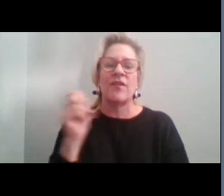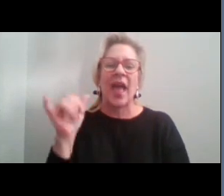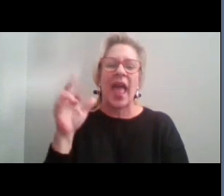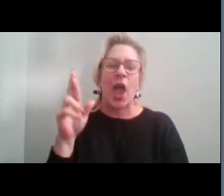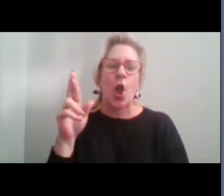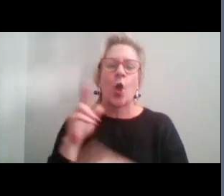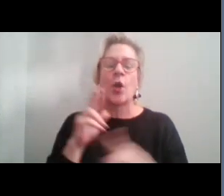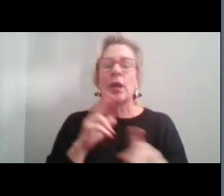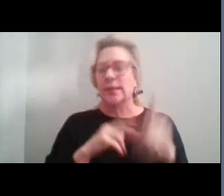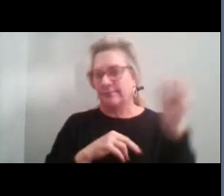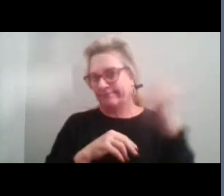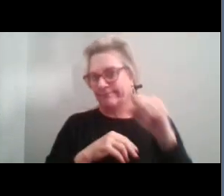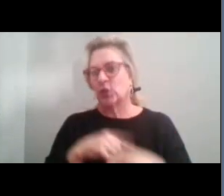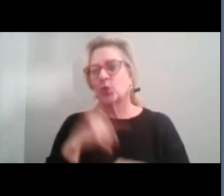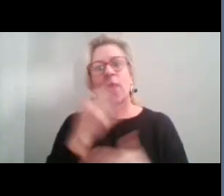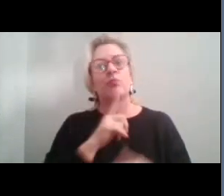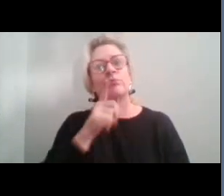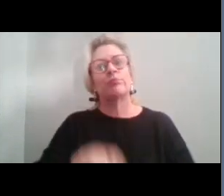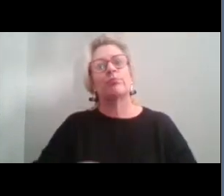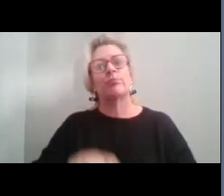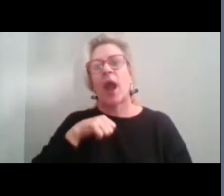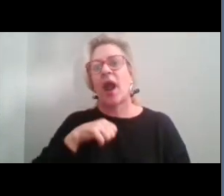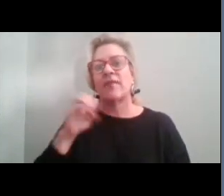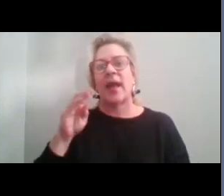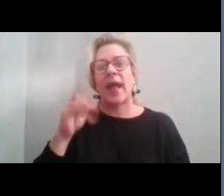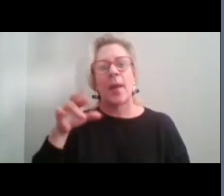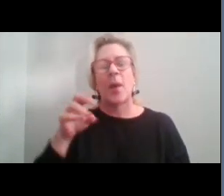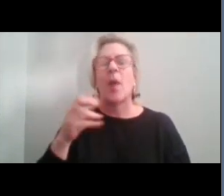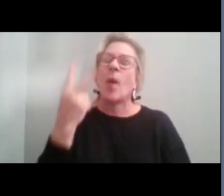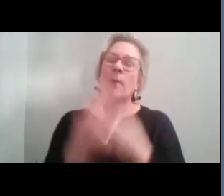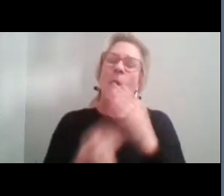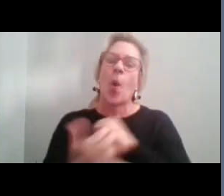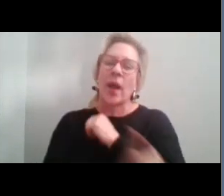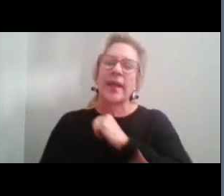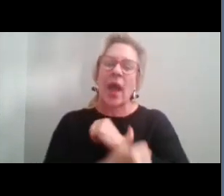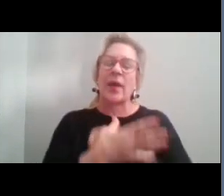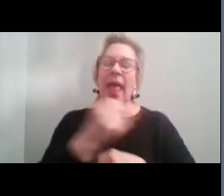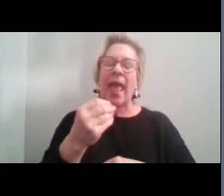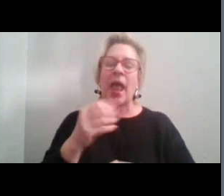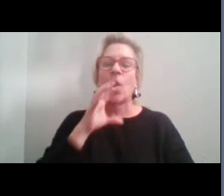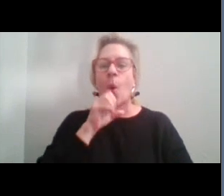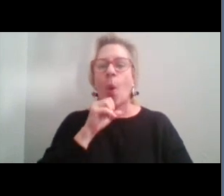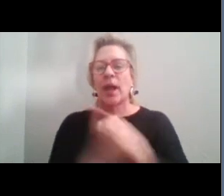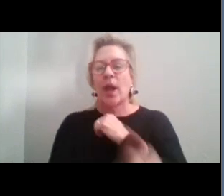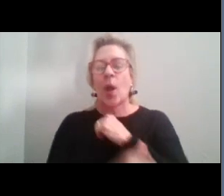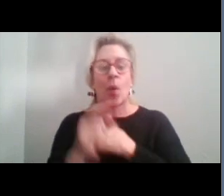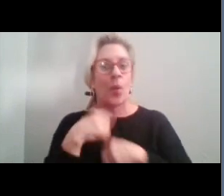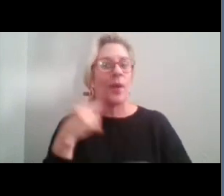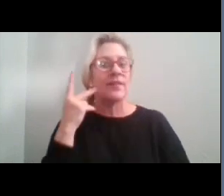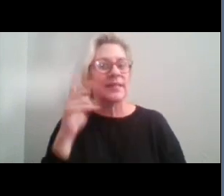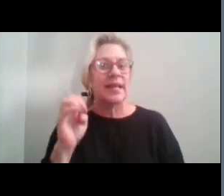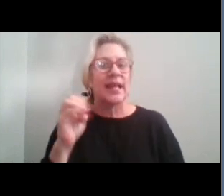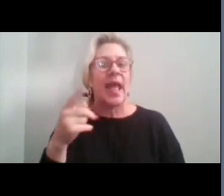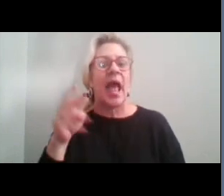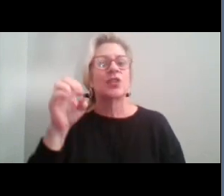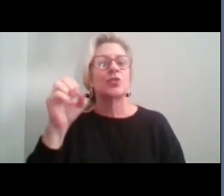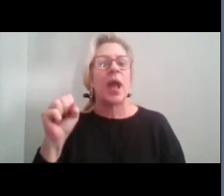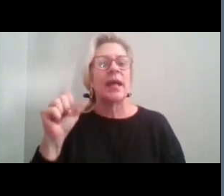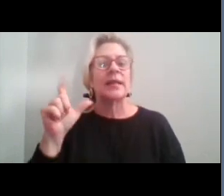of here in the Inland Empire is in both counties, as well as our neighbors to the west in Orange County, where we've seen express lanes as a really